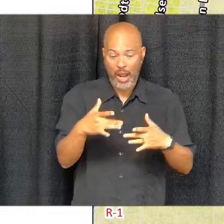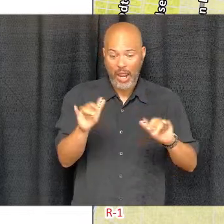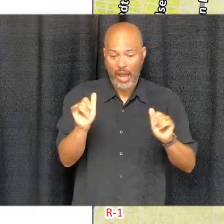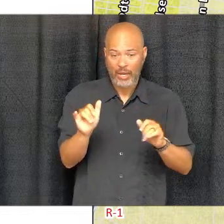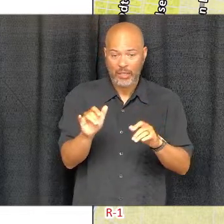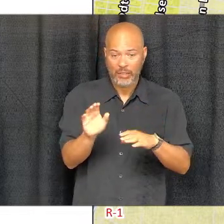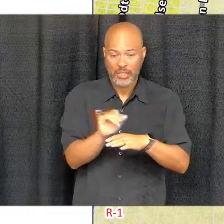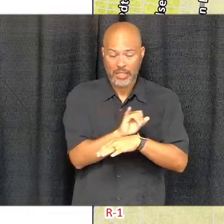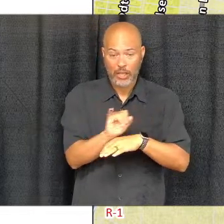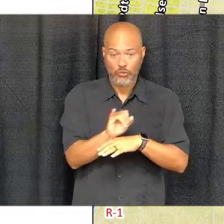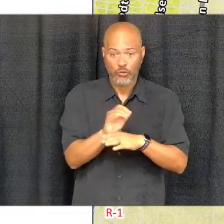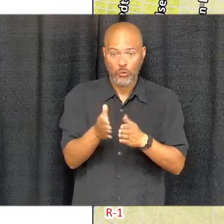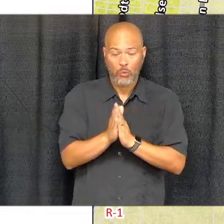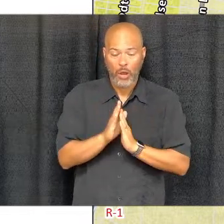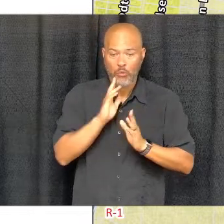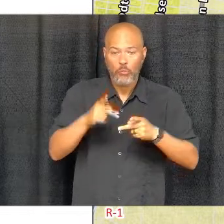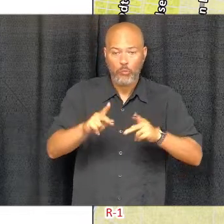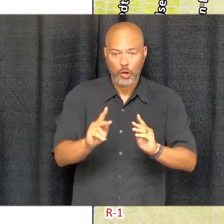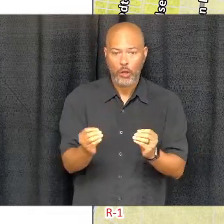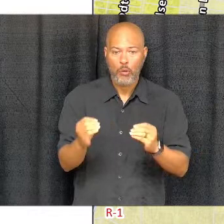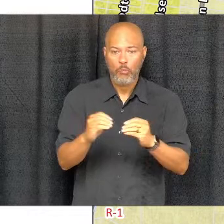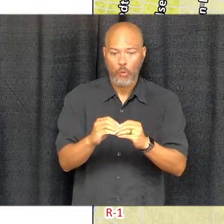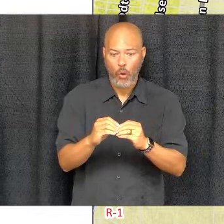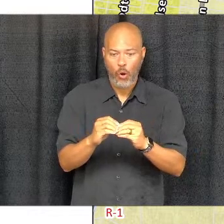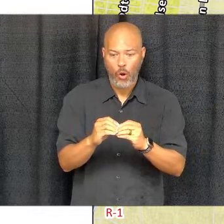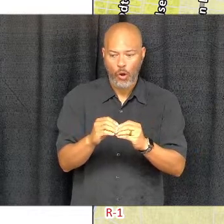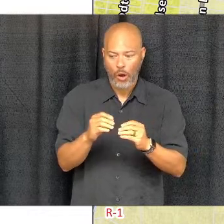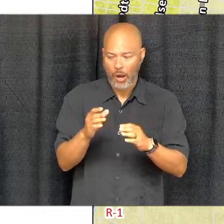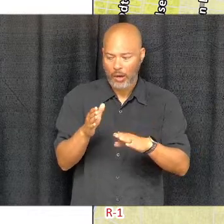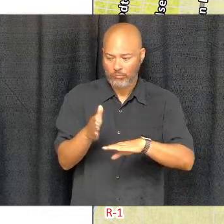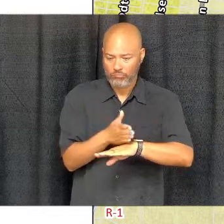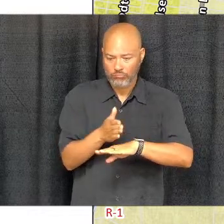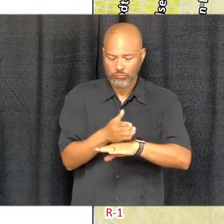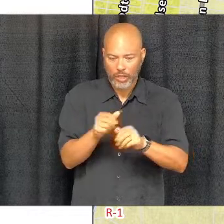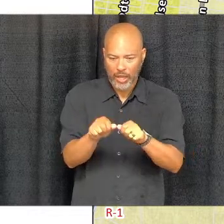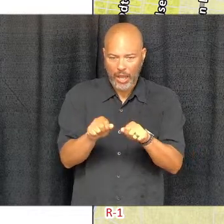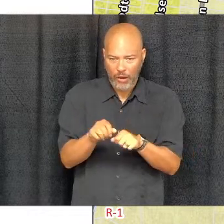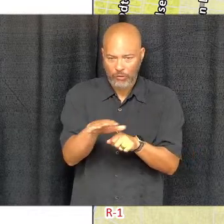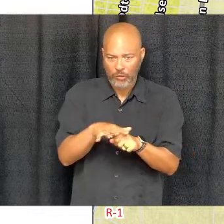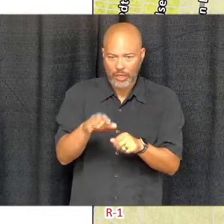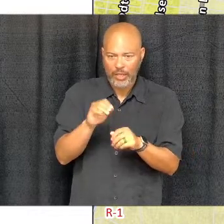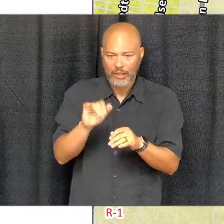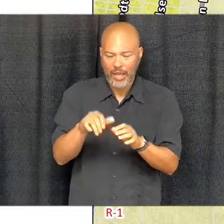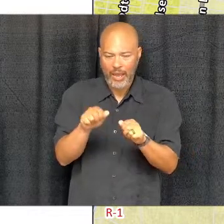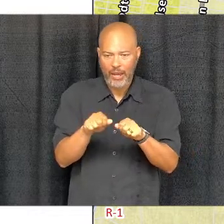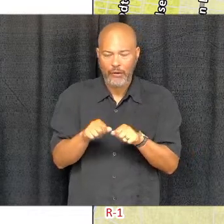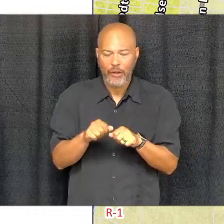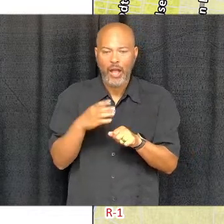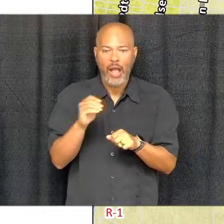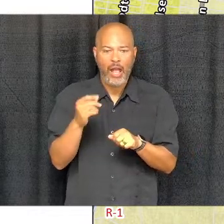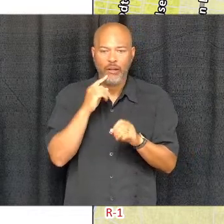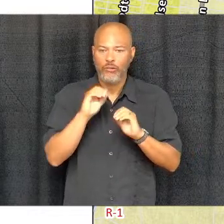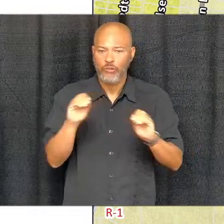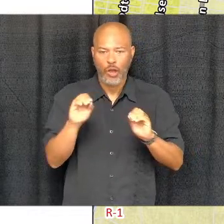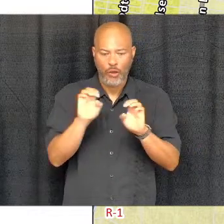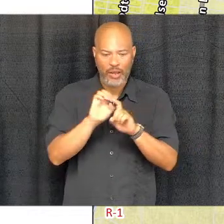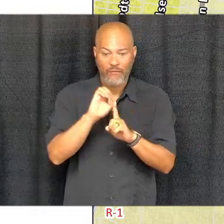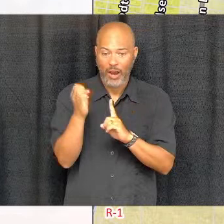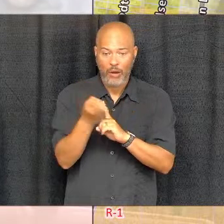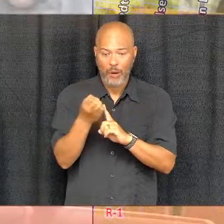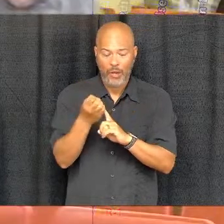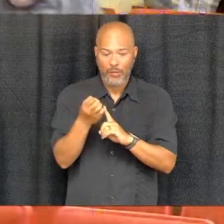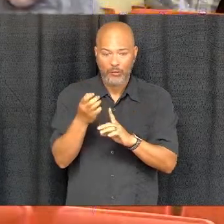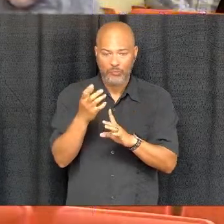industrial request will permit more compact development pattern within an established industrial complex, and no adverse environmental issues